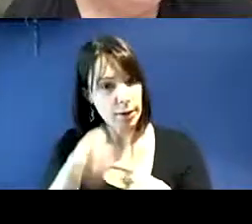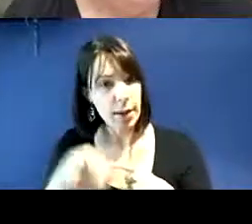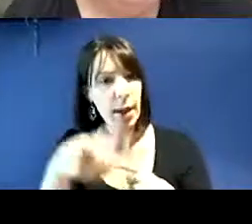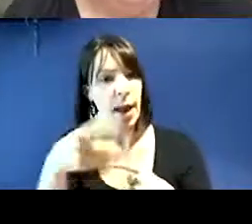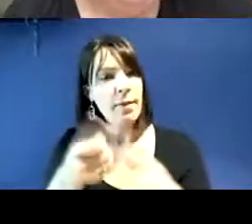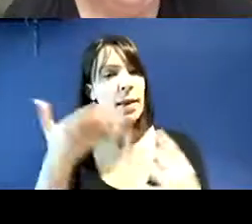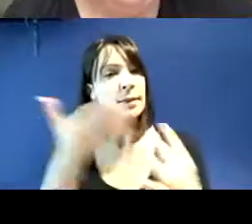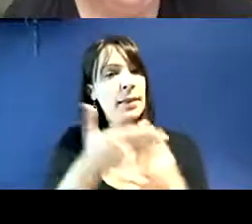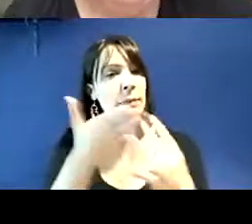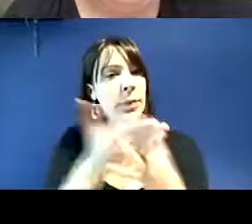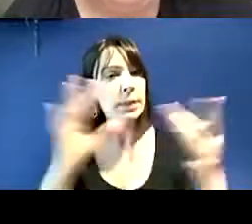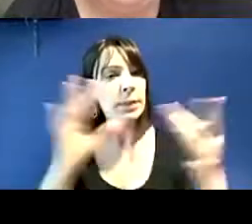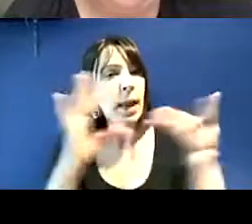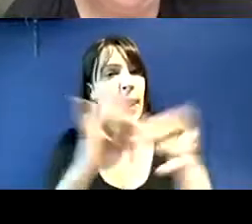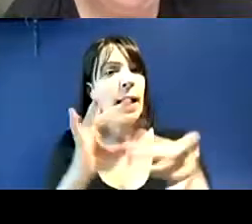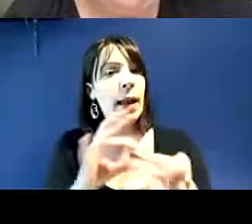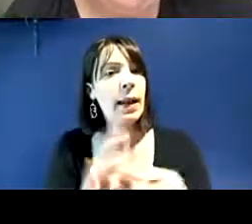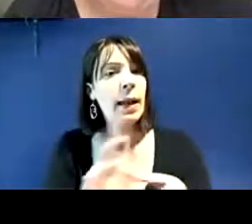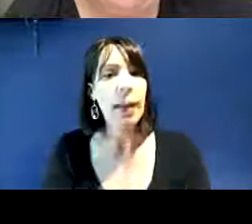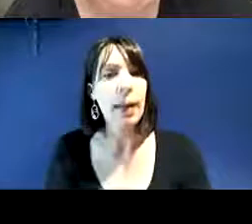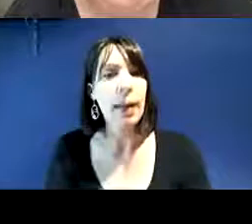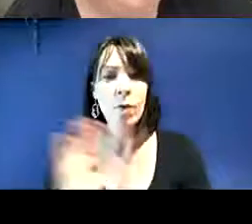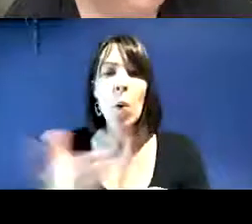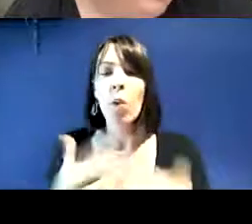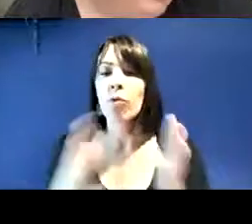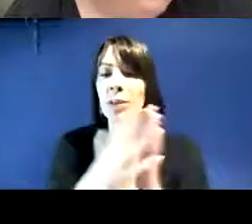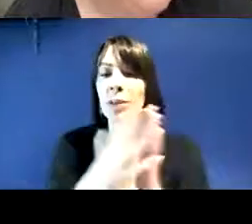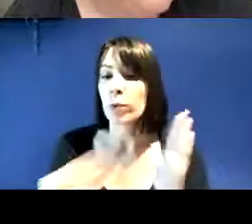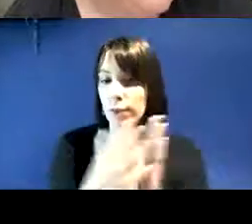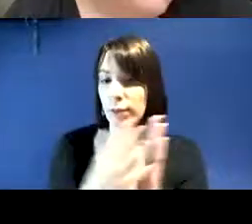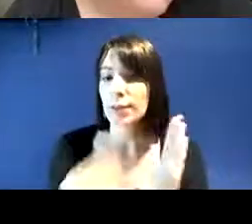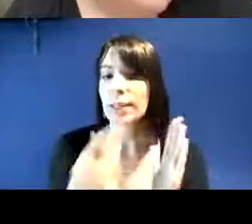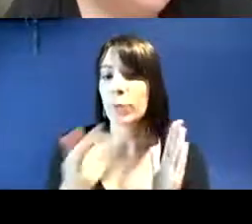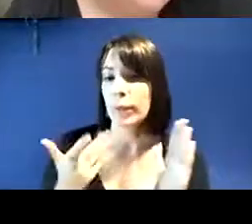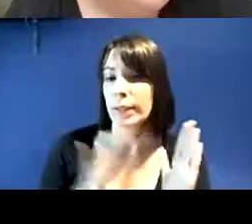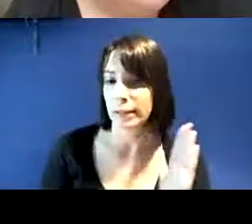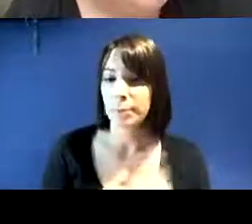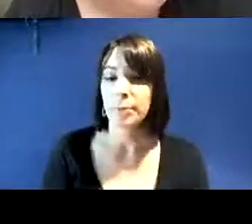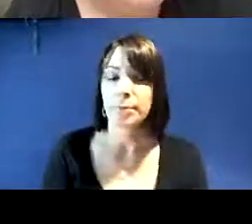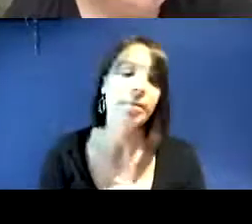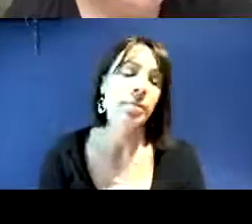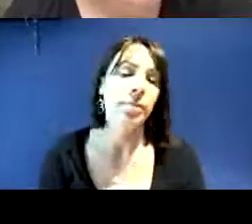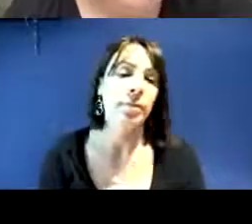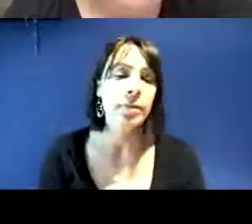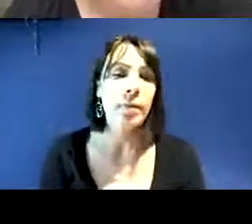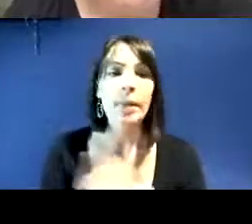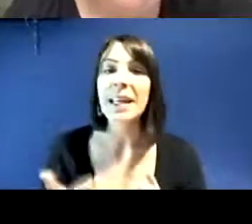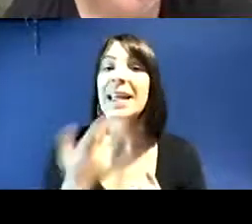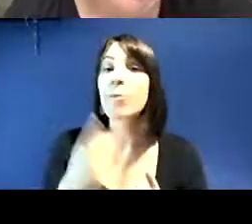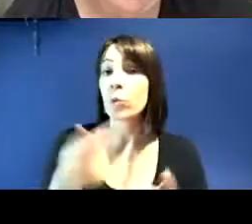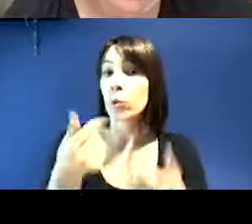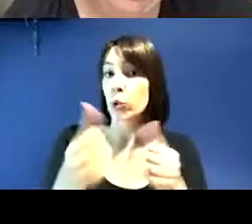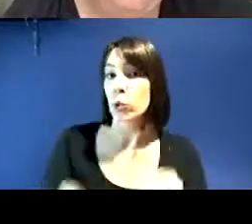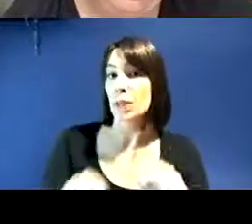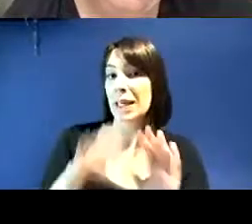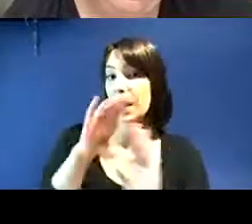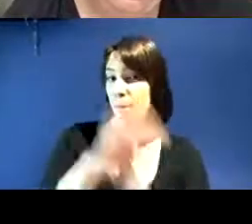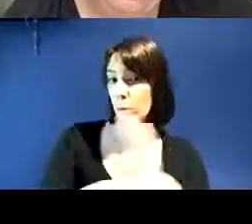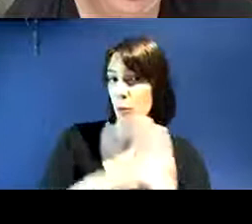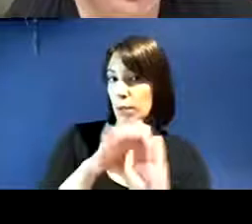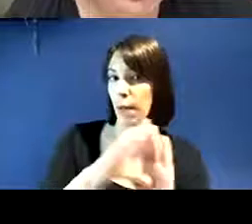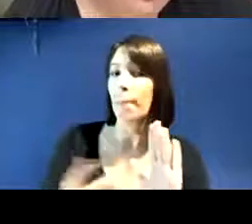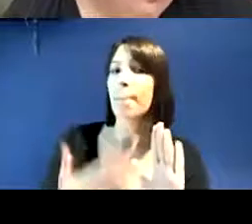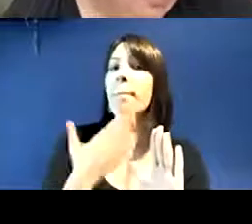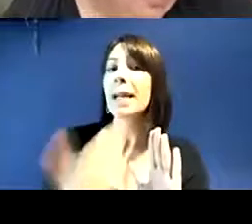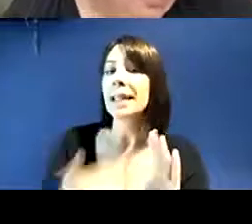all of the accessible versions of the resources we're showcasing today. If you're on computers, please keep your Zoom on speaker